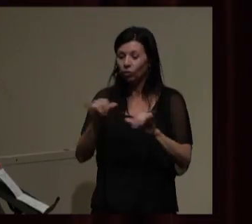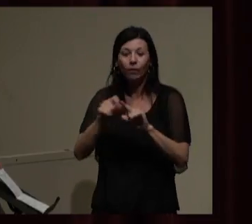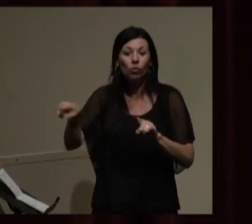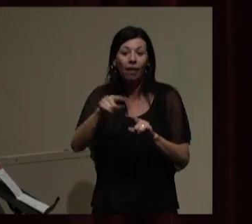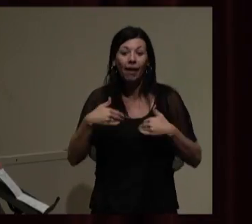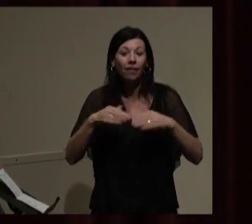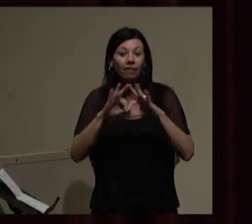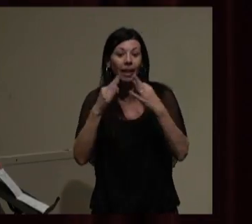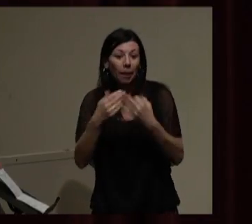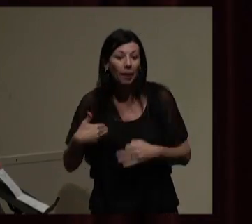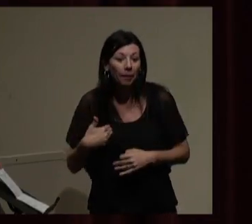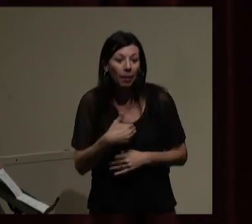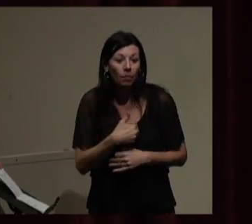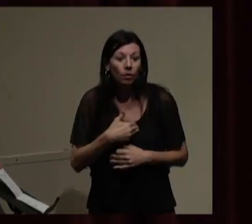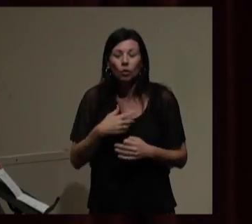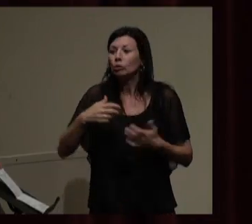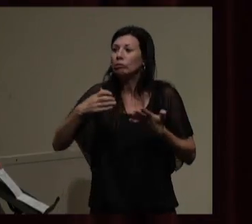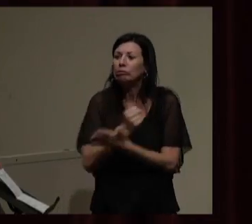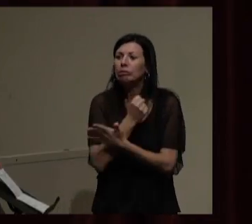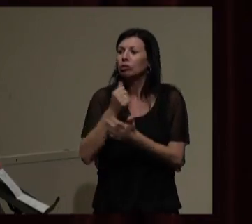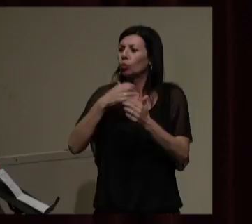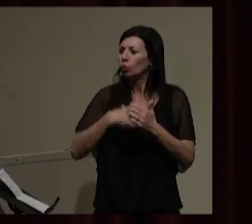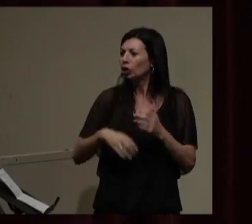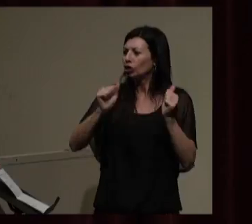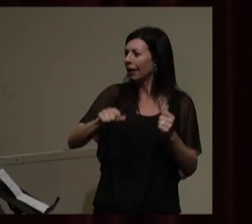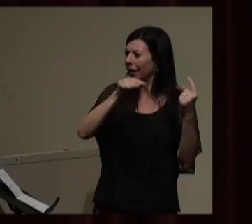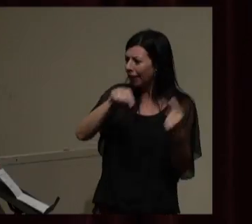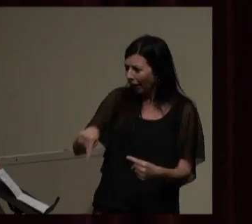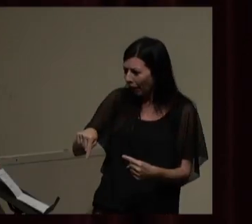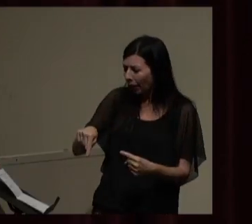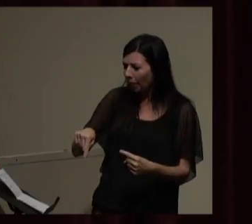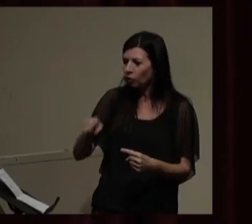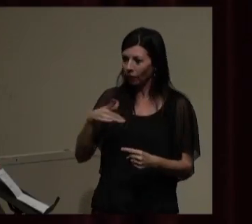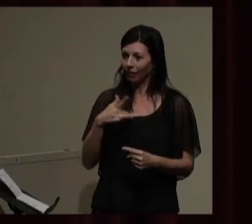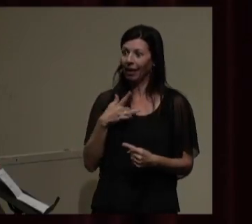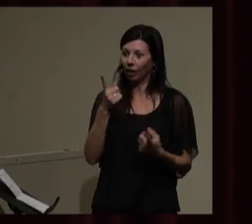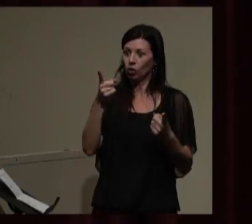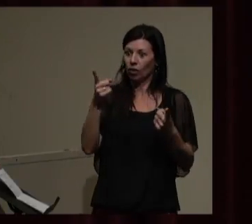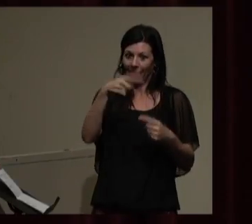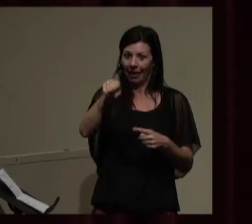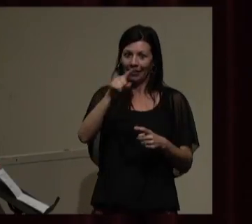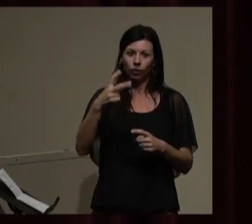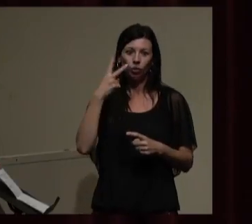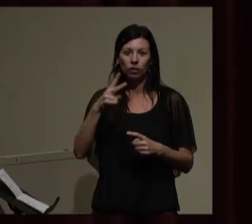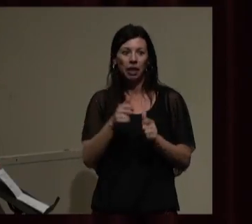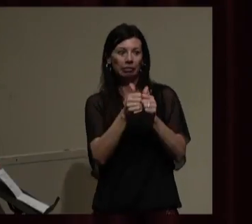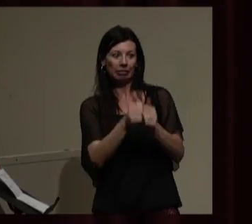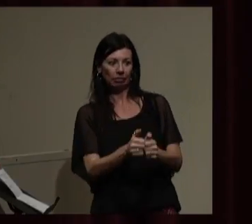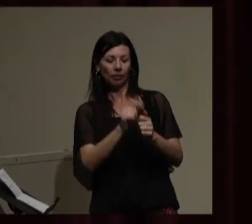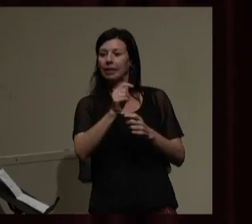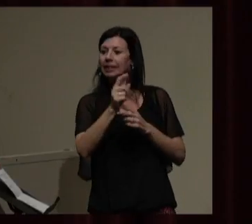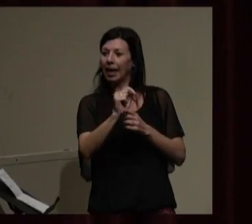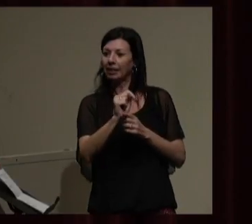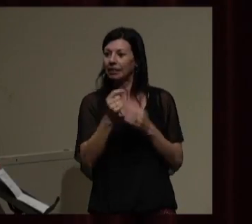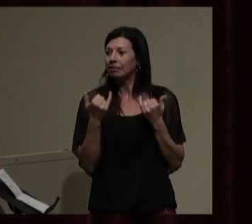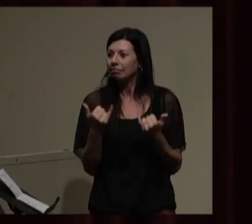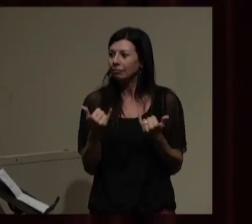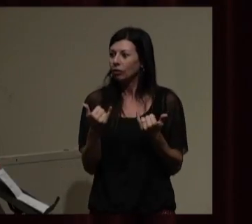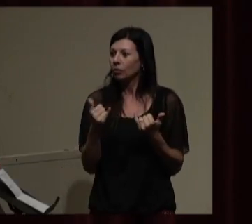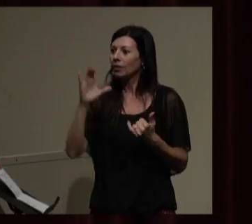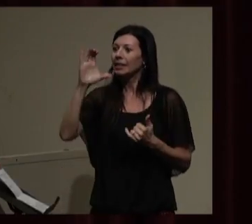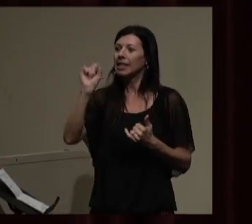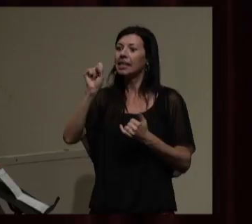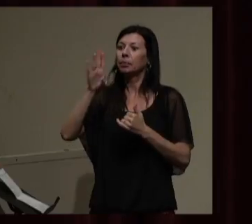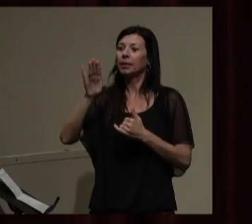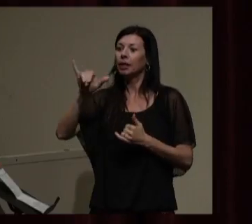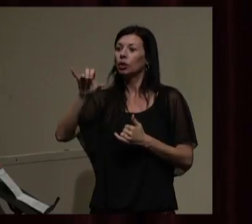family member that would love to be here and you feel like they need to see it, give them a quick text. Tell them that at